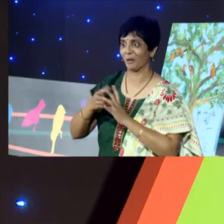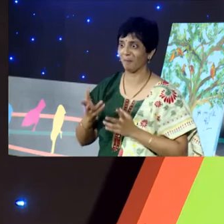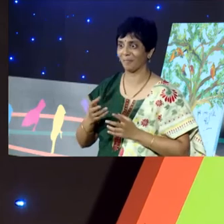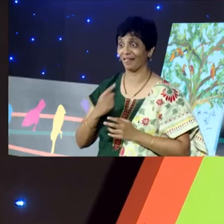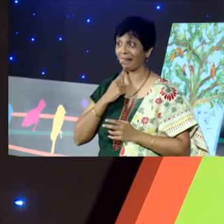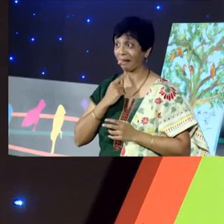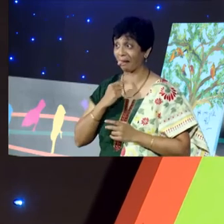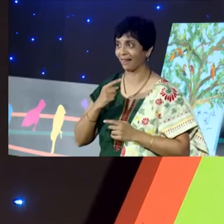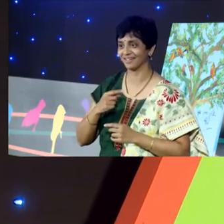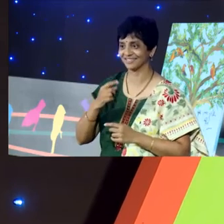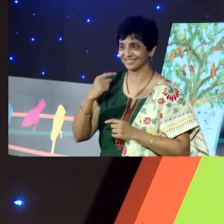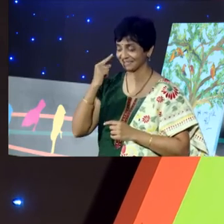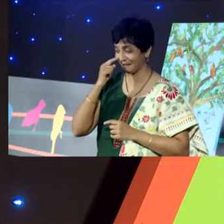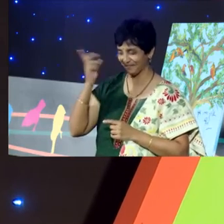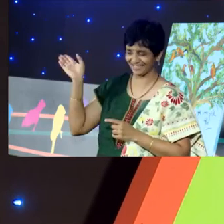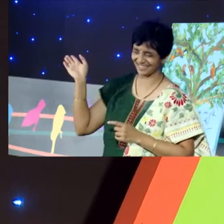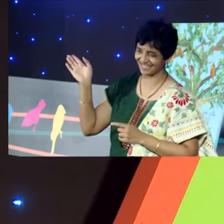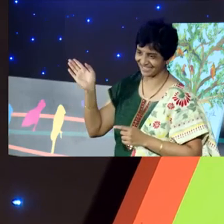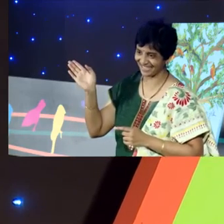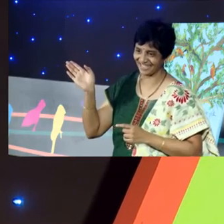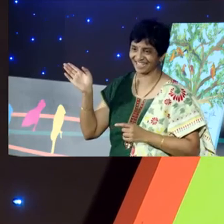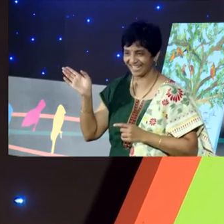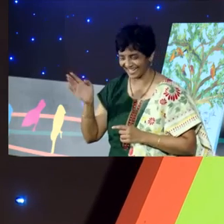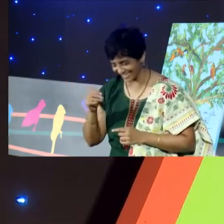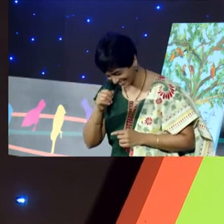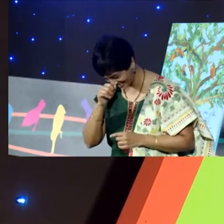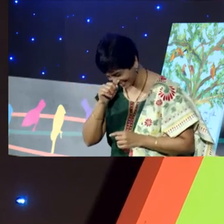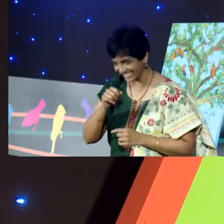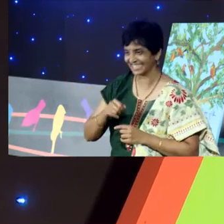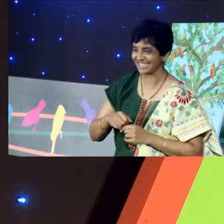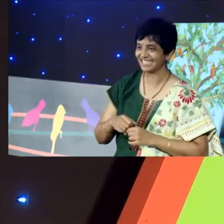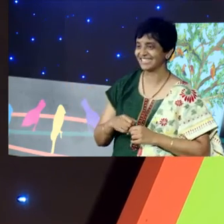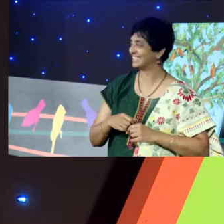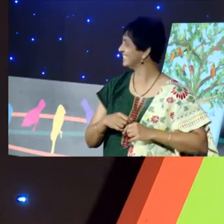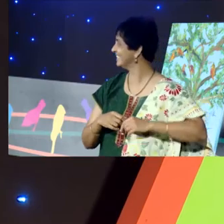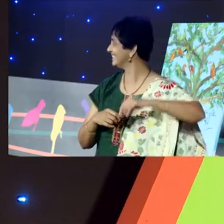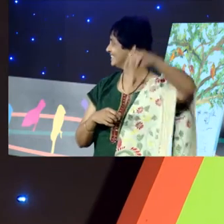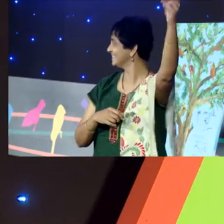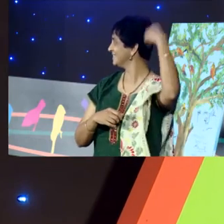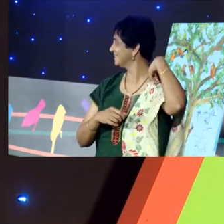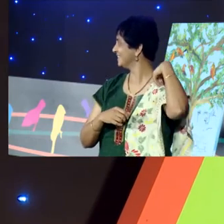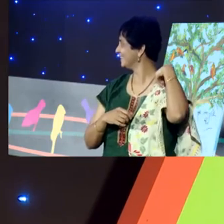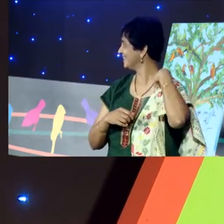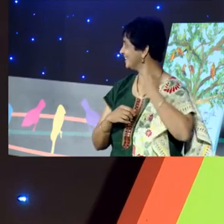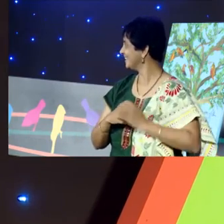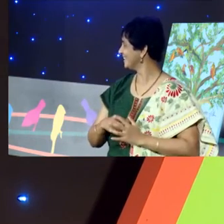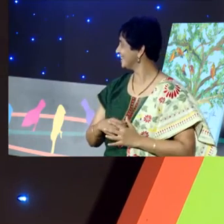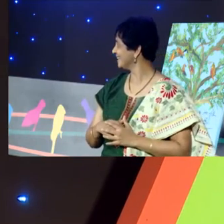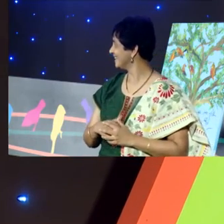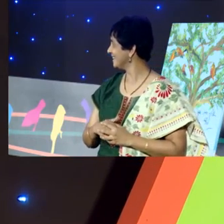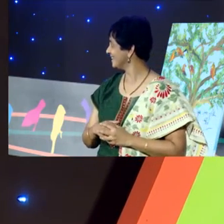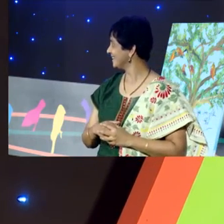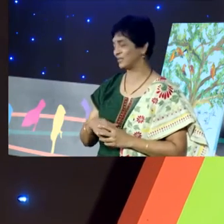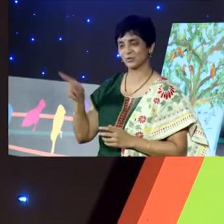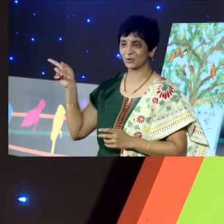And since she was his pet, I don't doubt that at all. And she turned around and made the right noises to him. He actually